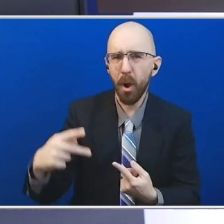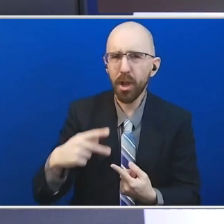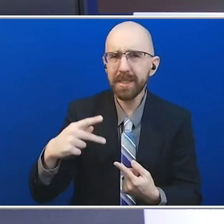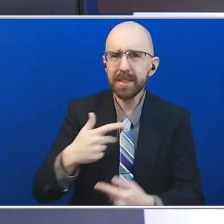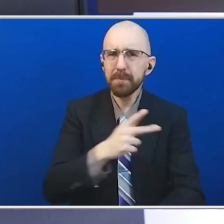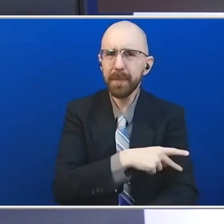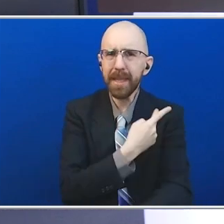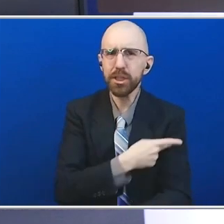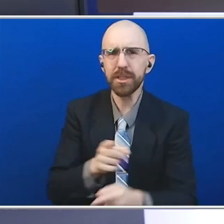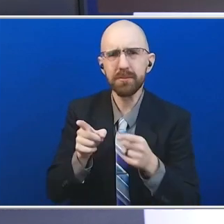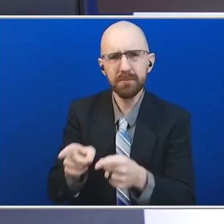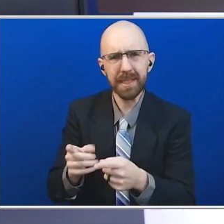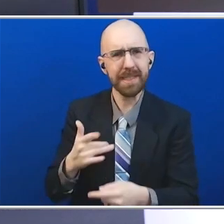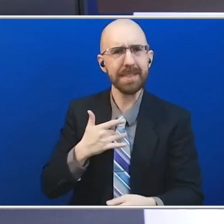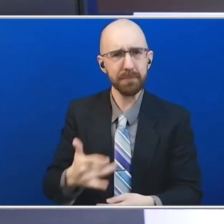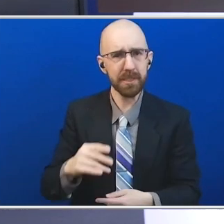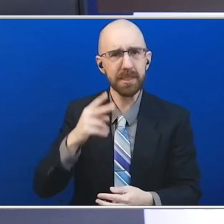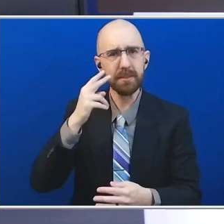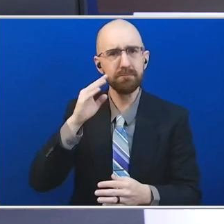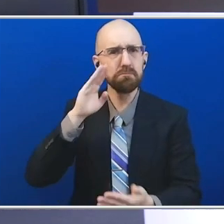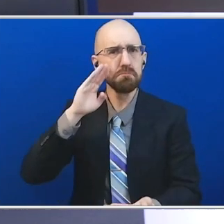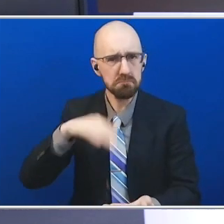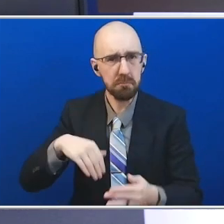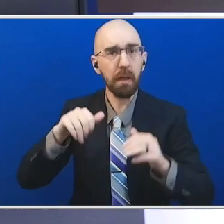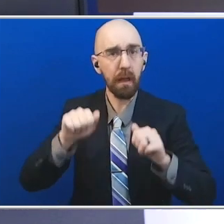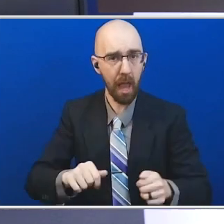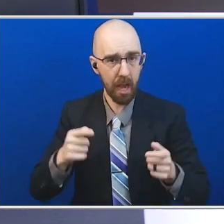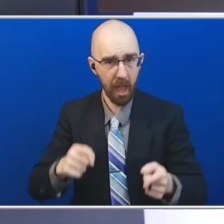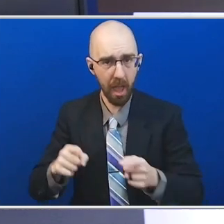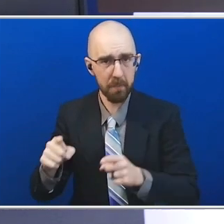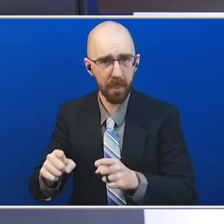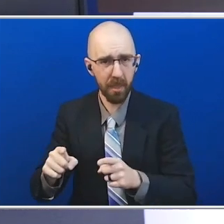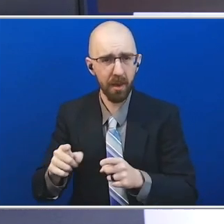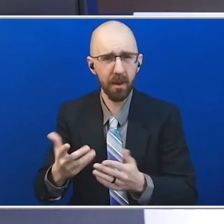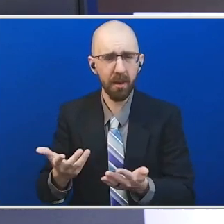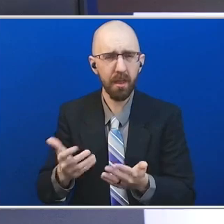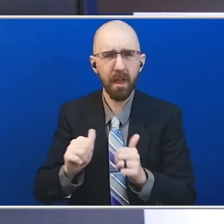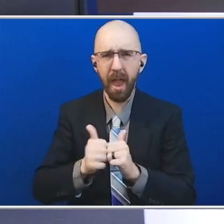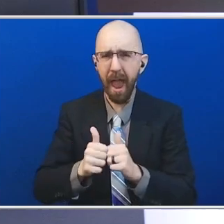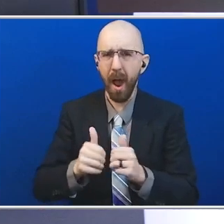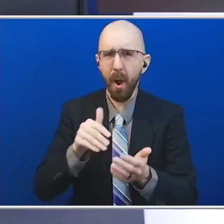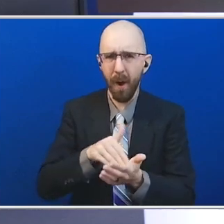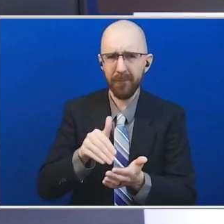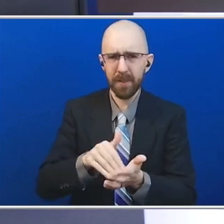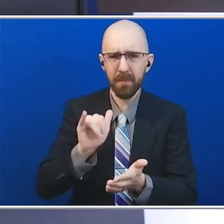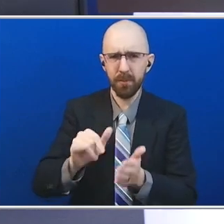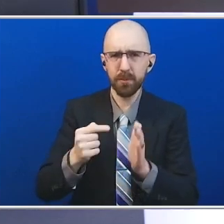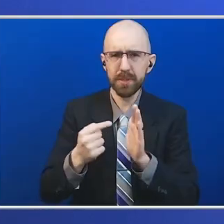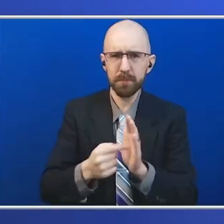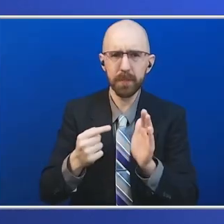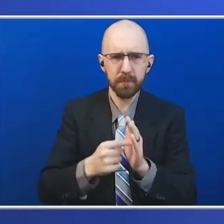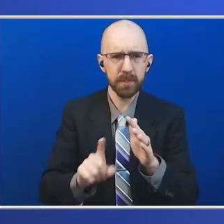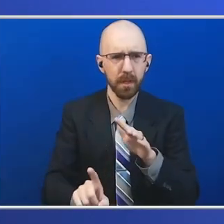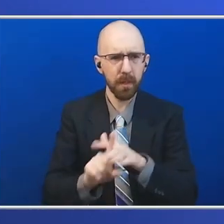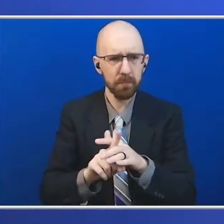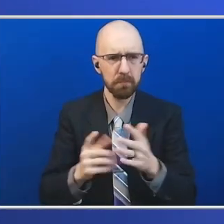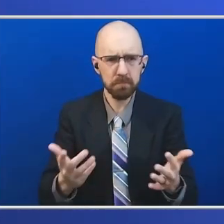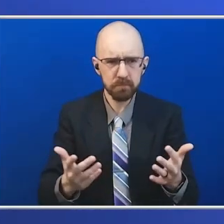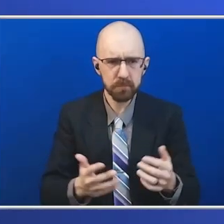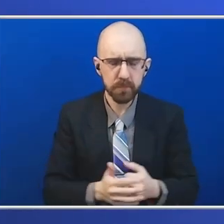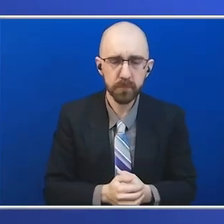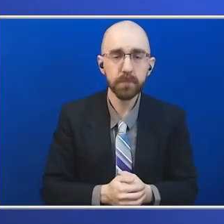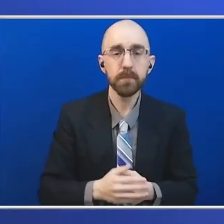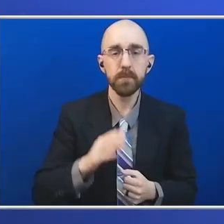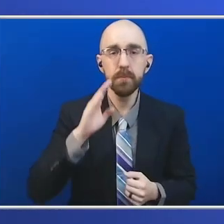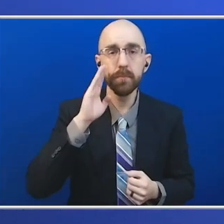typically know that this can happen, and how often do these symptoms actually come about with these patients? So, often